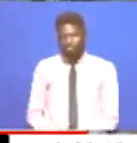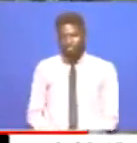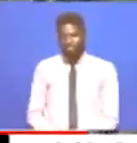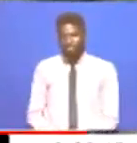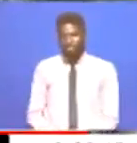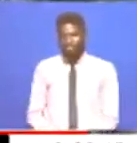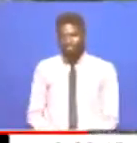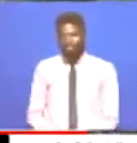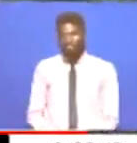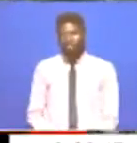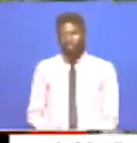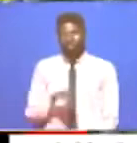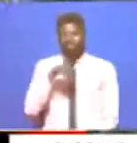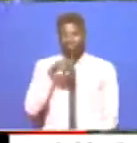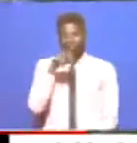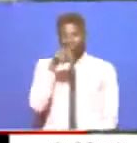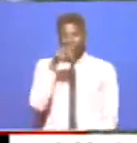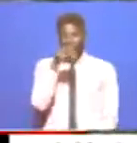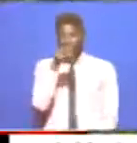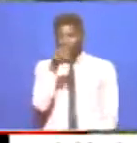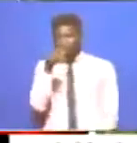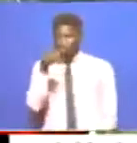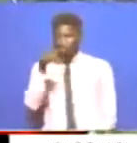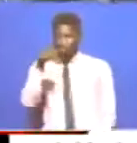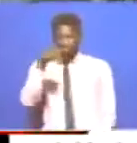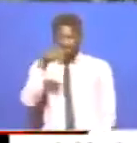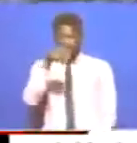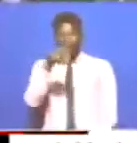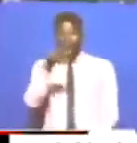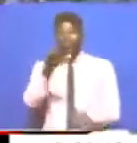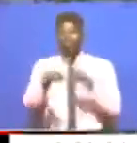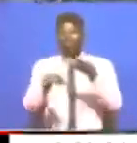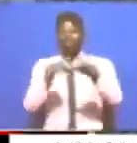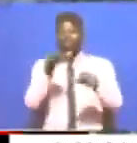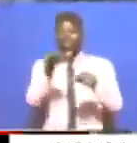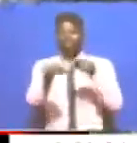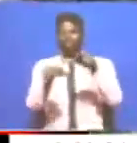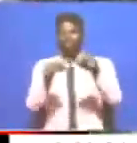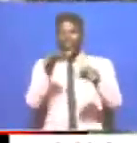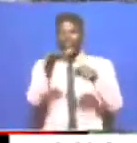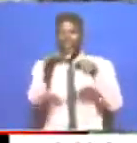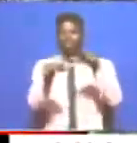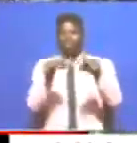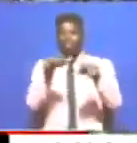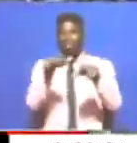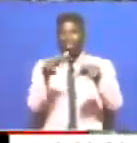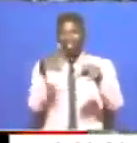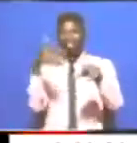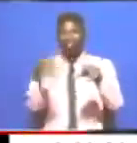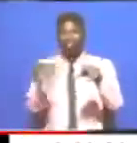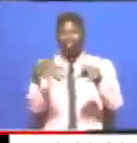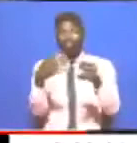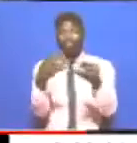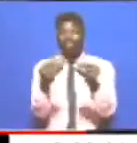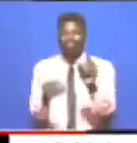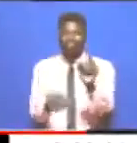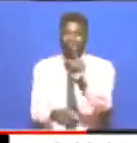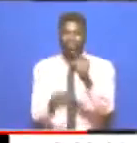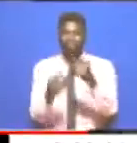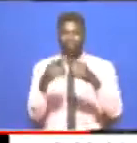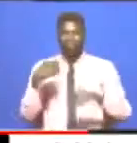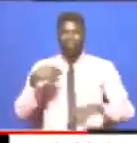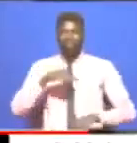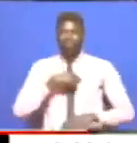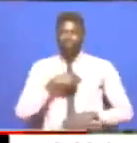The walk leading to the cave, barefooted, was the true test of time. However, we put on a brave